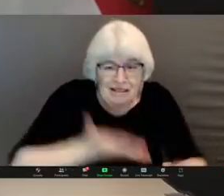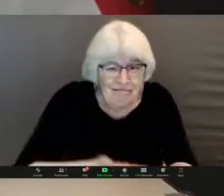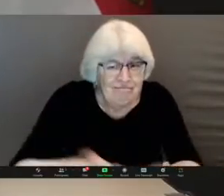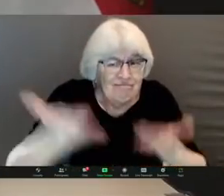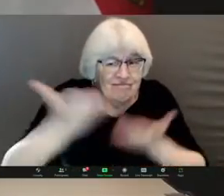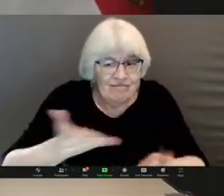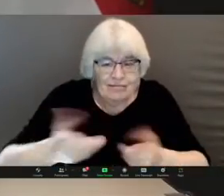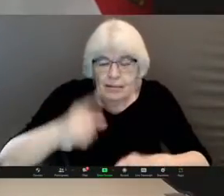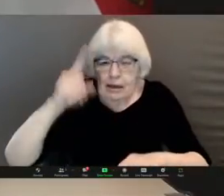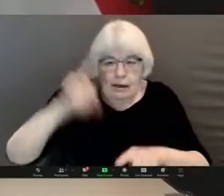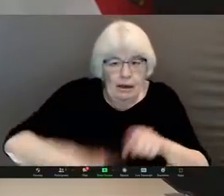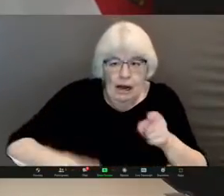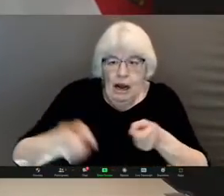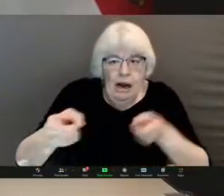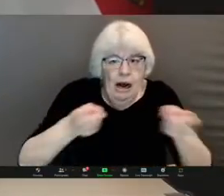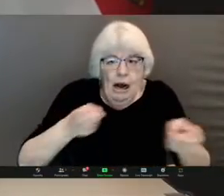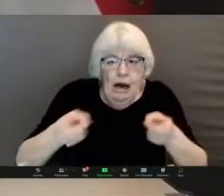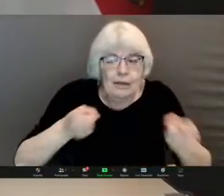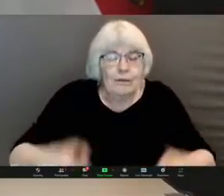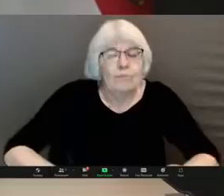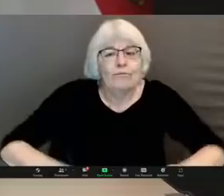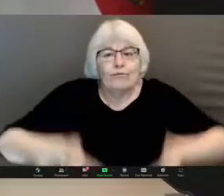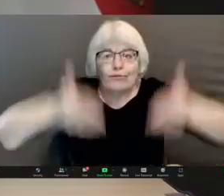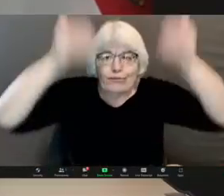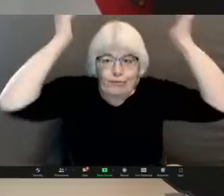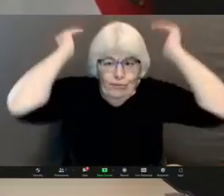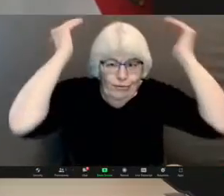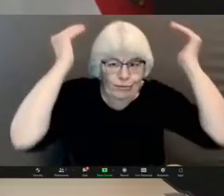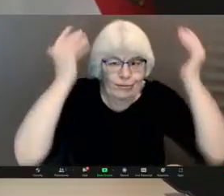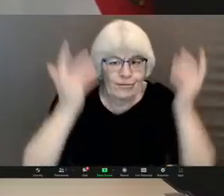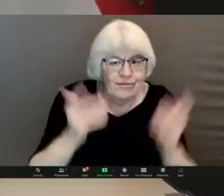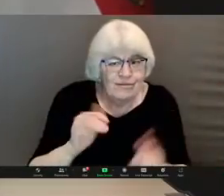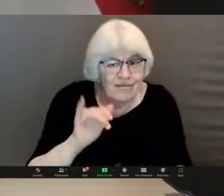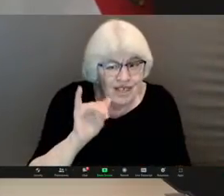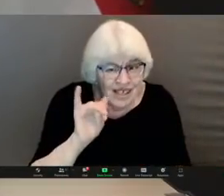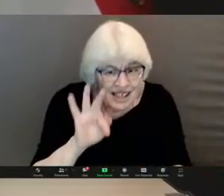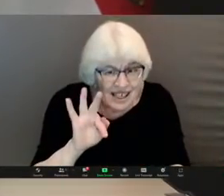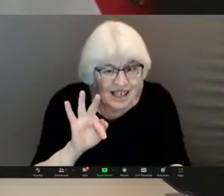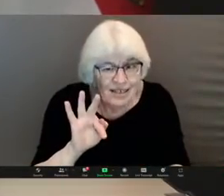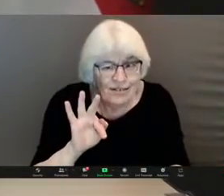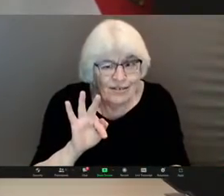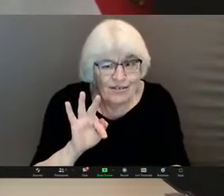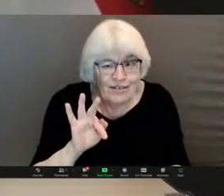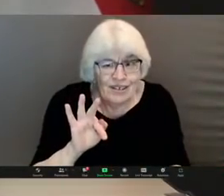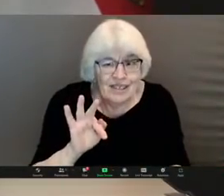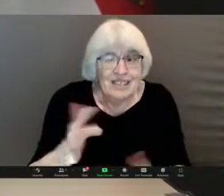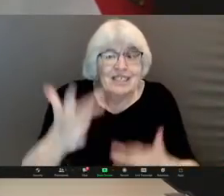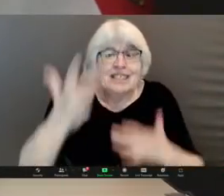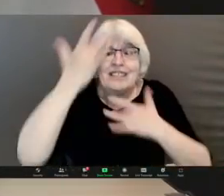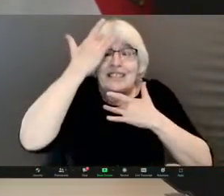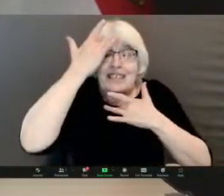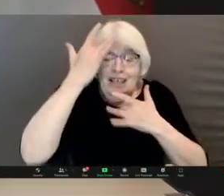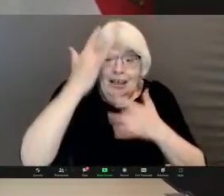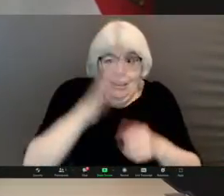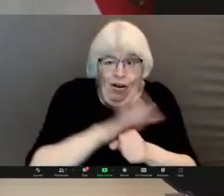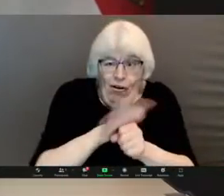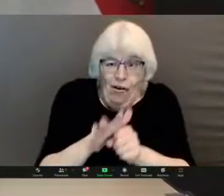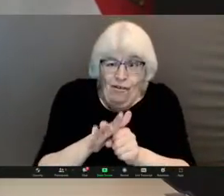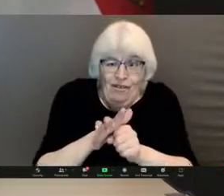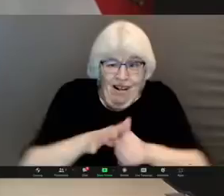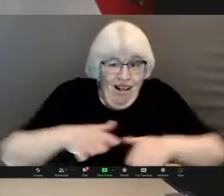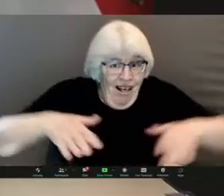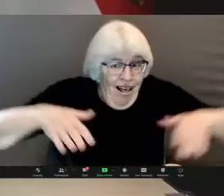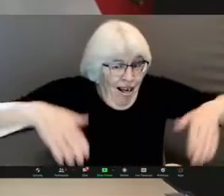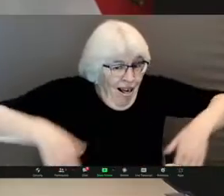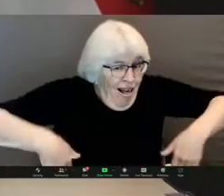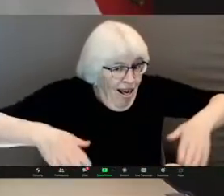you're not vaccinated, they don't treat you differently in there, but you might need more care and might have more strain